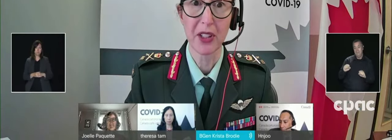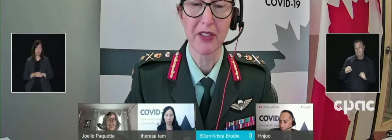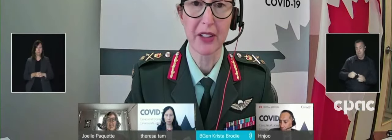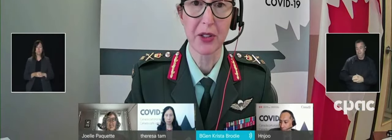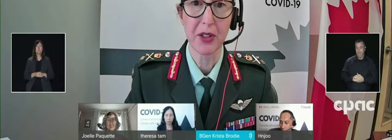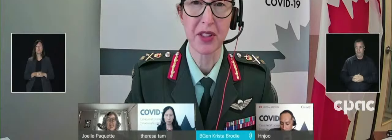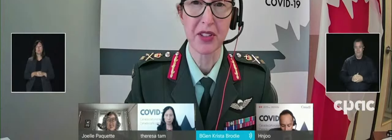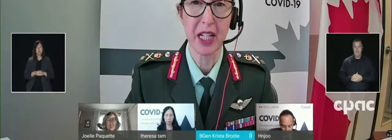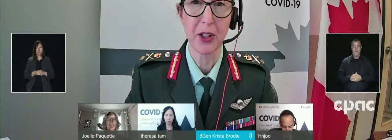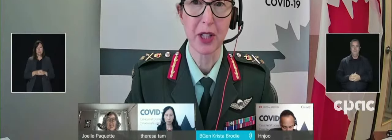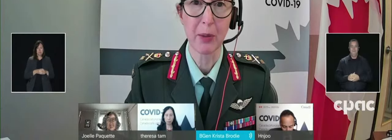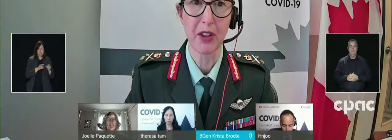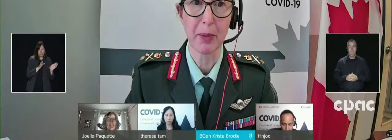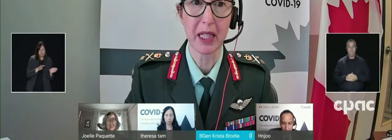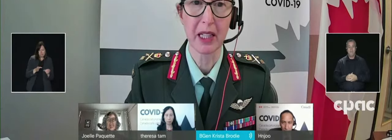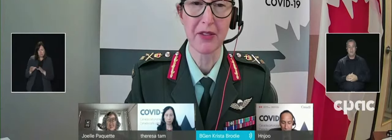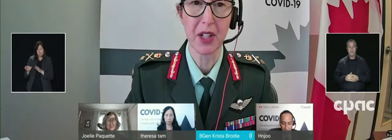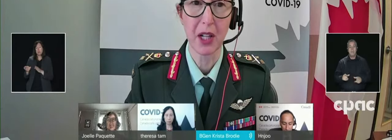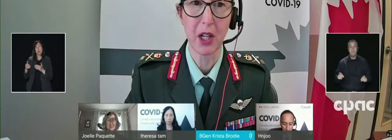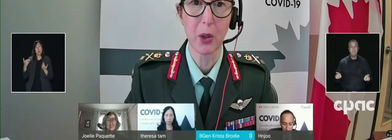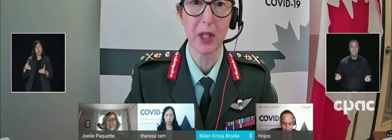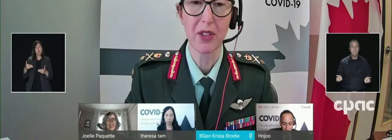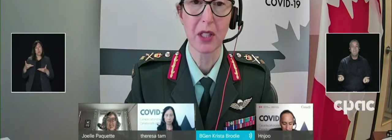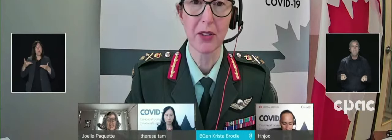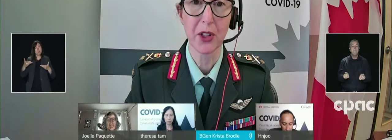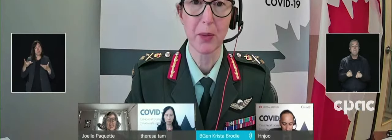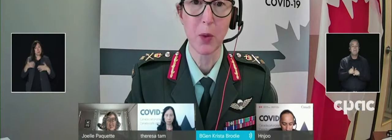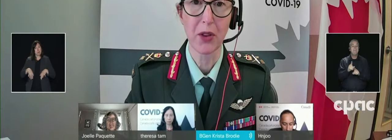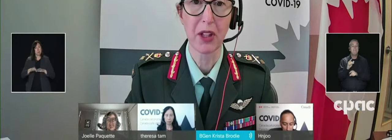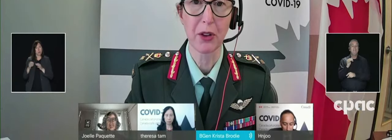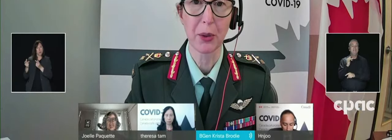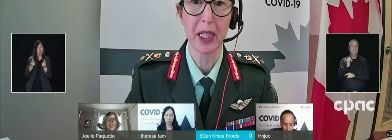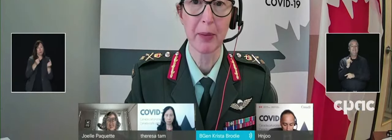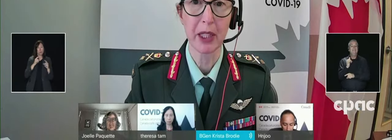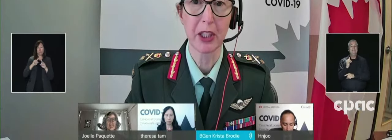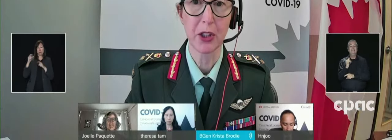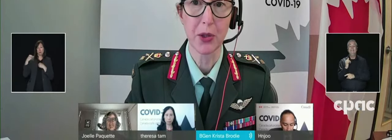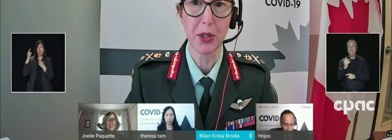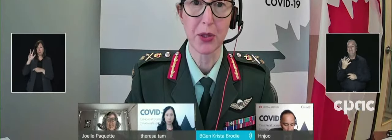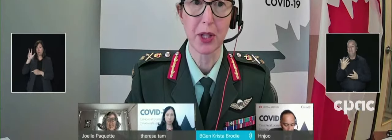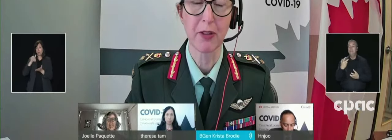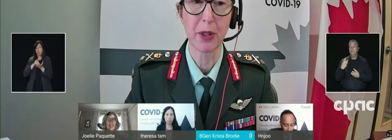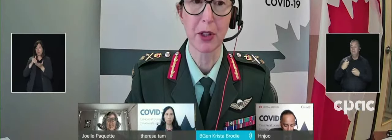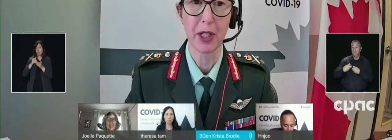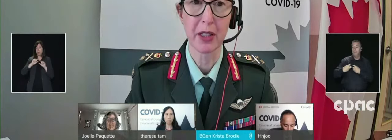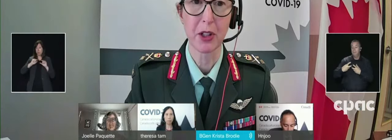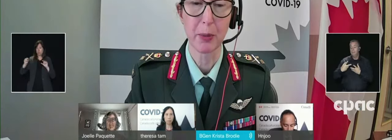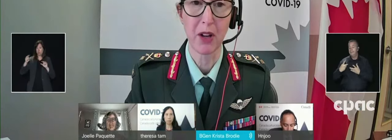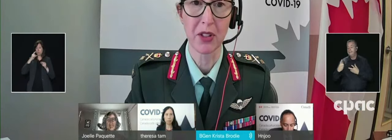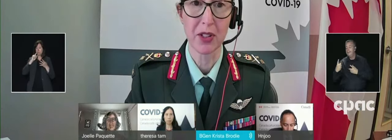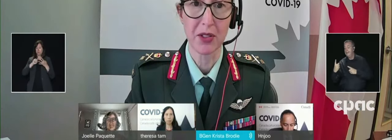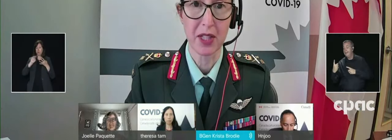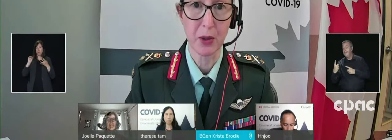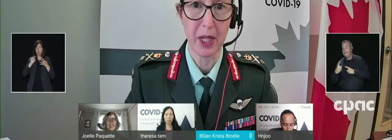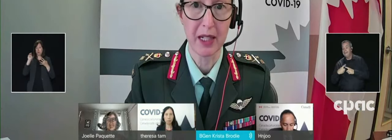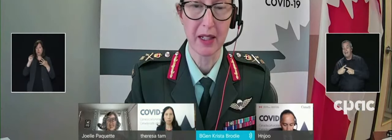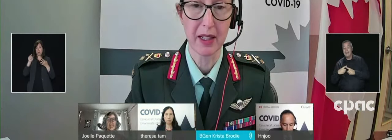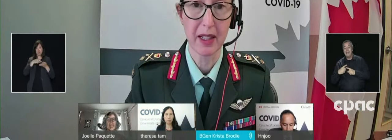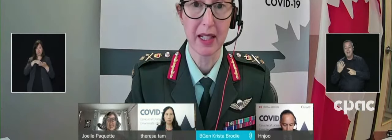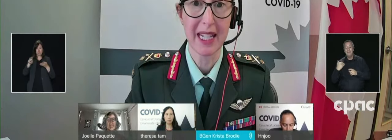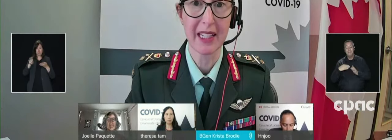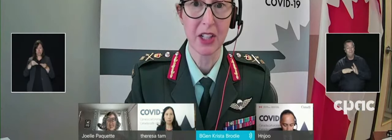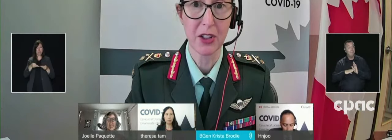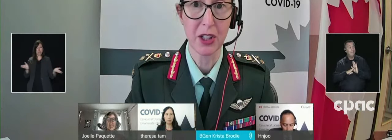While operational factors of this nature come with a big lift, we have delivered more than 3 million doses of Moderna to the provinces this